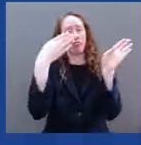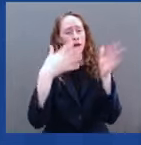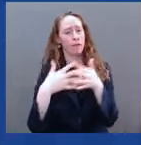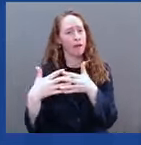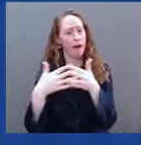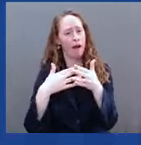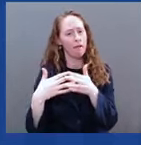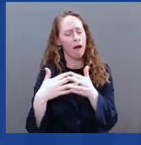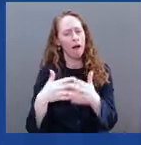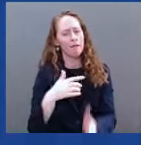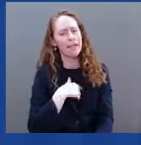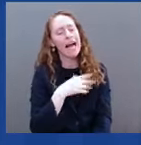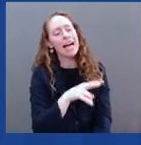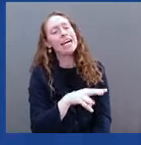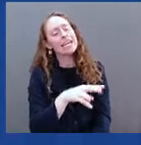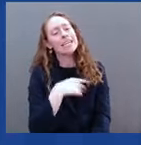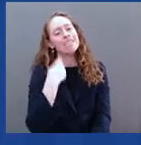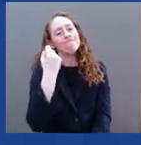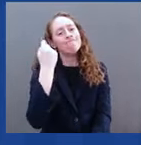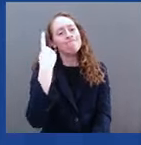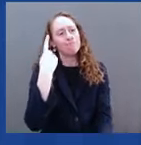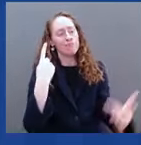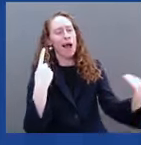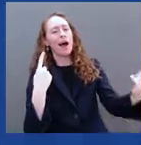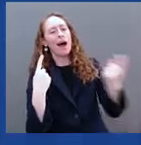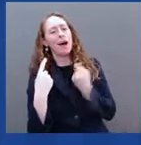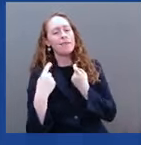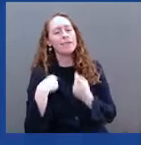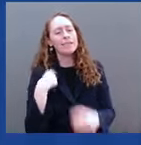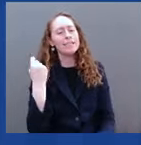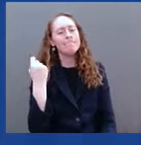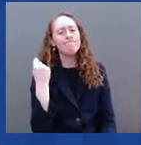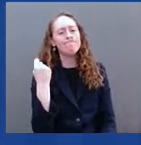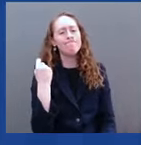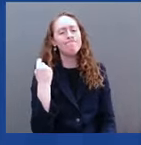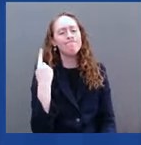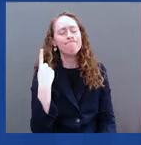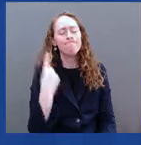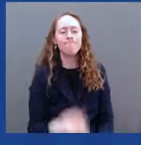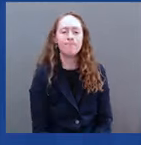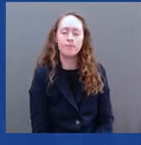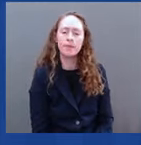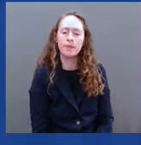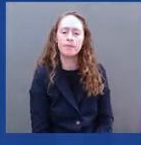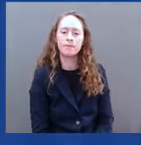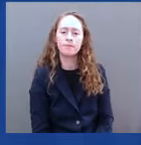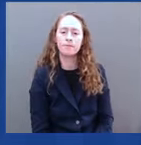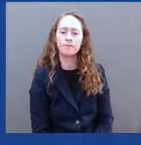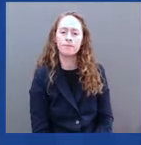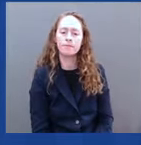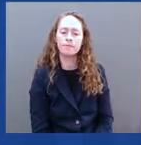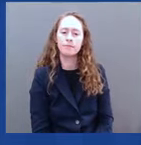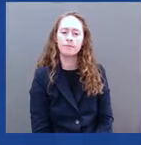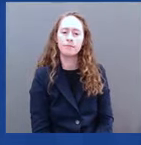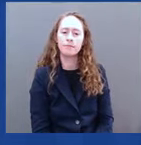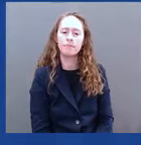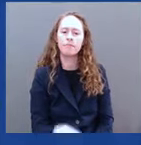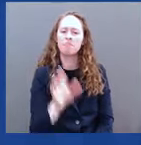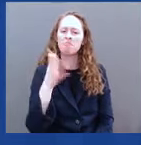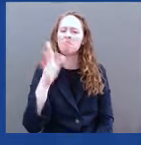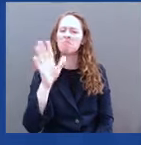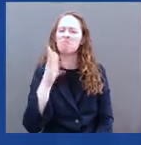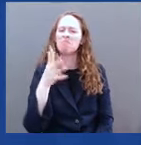next election, I'd be very fortunate if I had that same man running against me. Thank you very, very much.